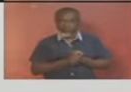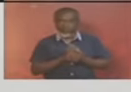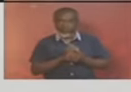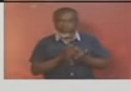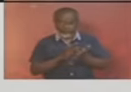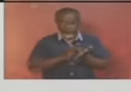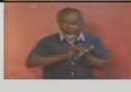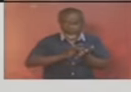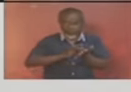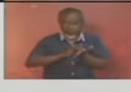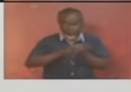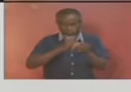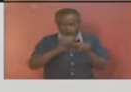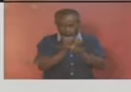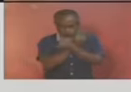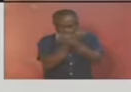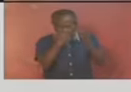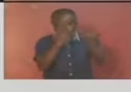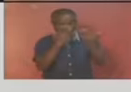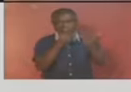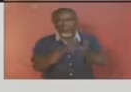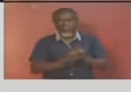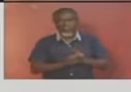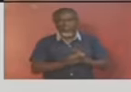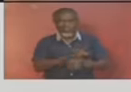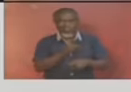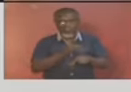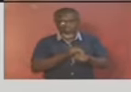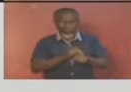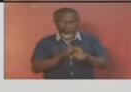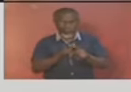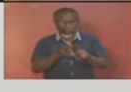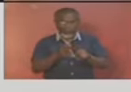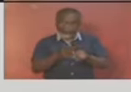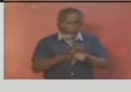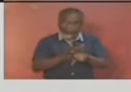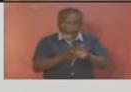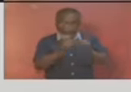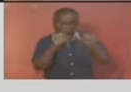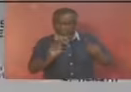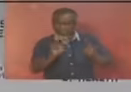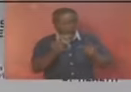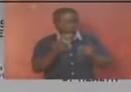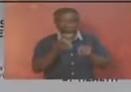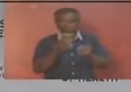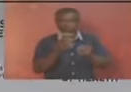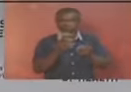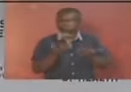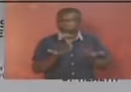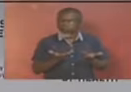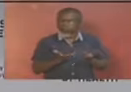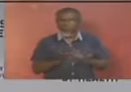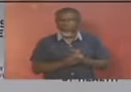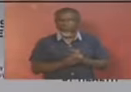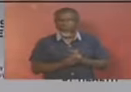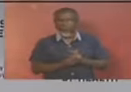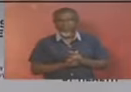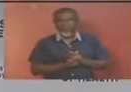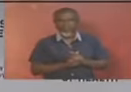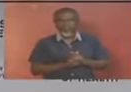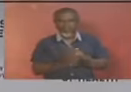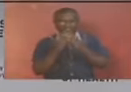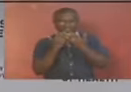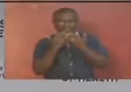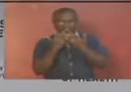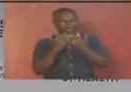additional information on the national status of the COVID-19 response. Hi, good morning. Thanks, Ms.